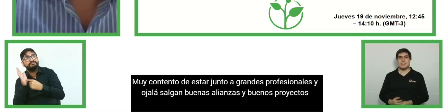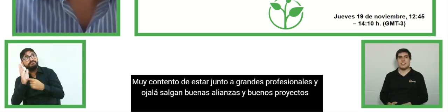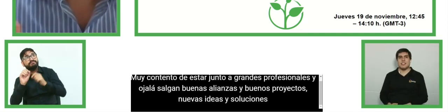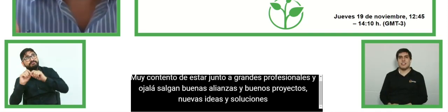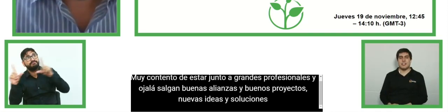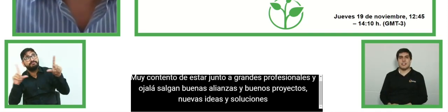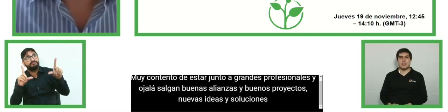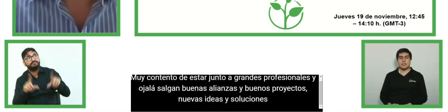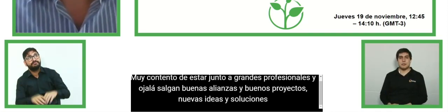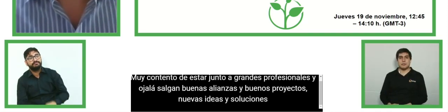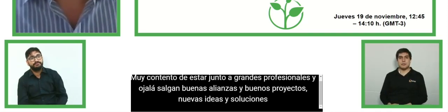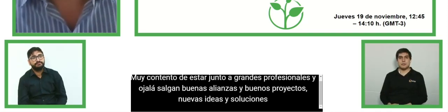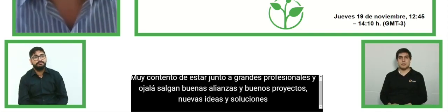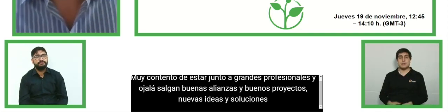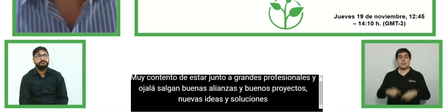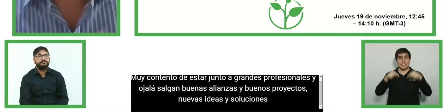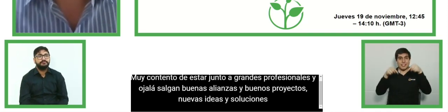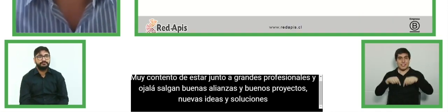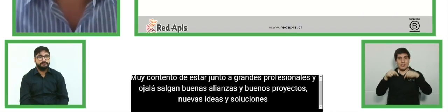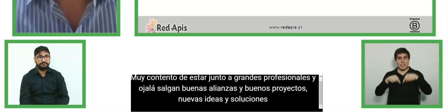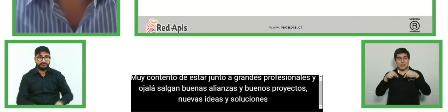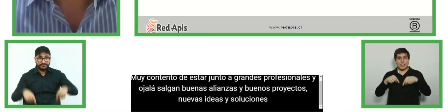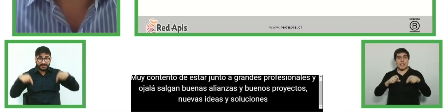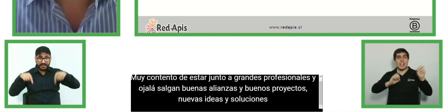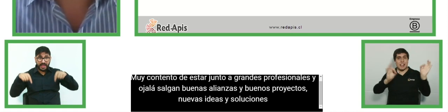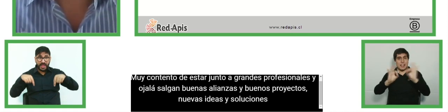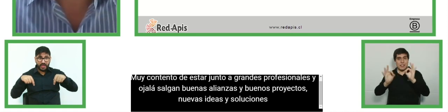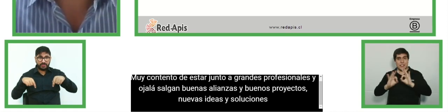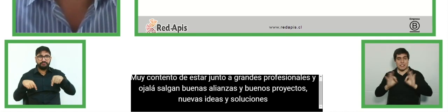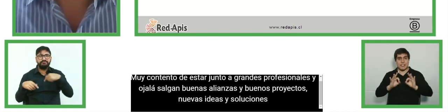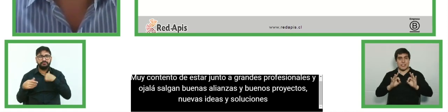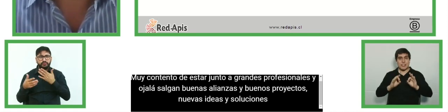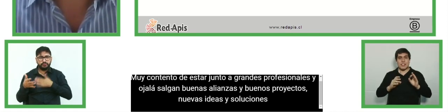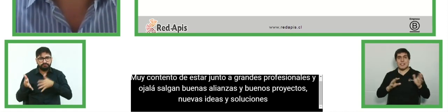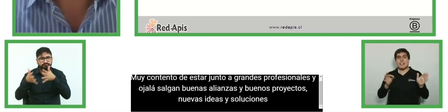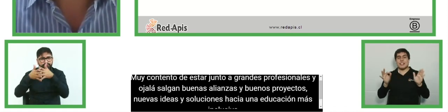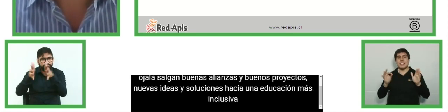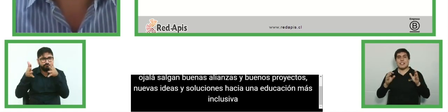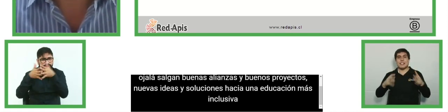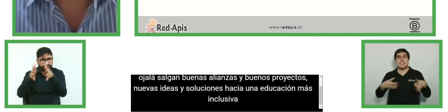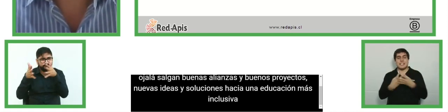going to tell you about two technologies we have been developing in the last